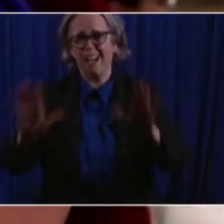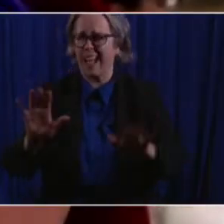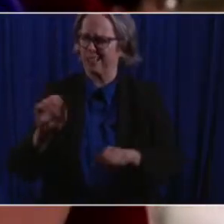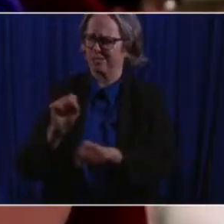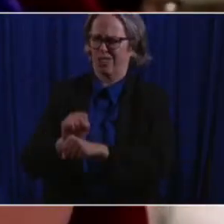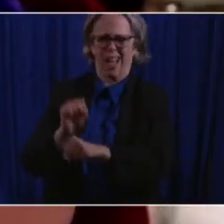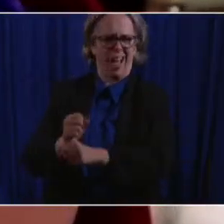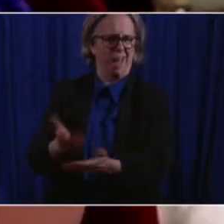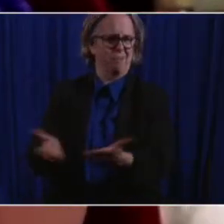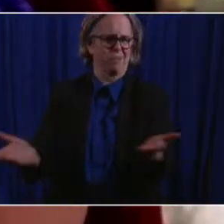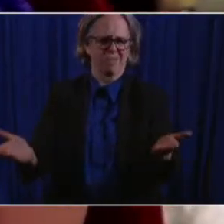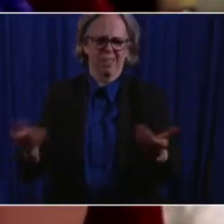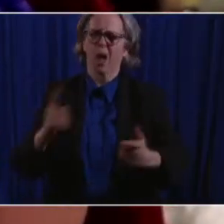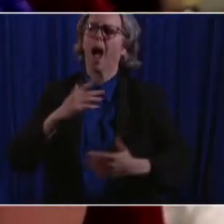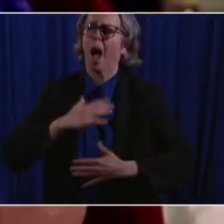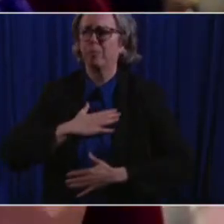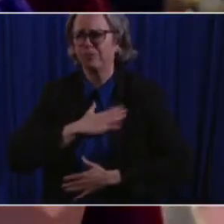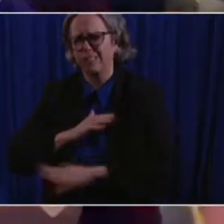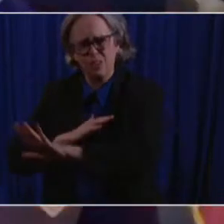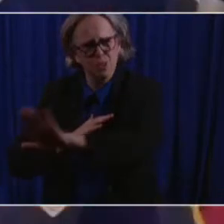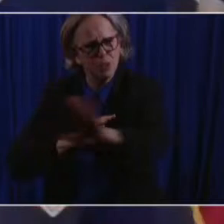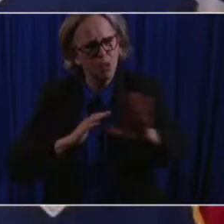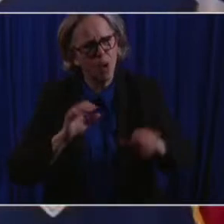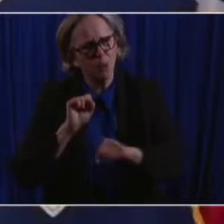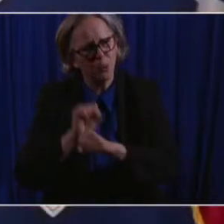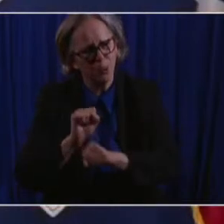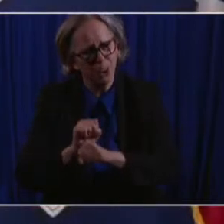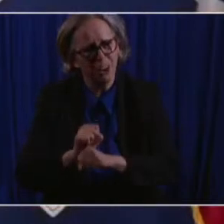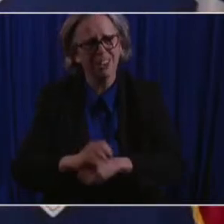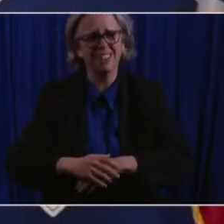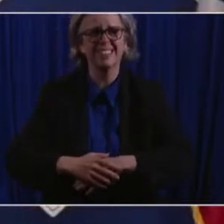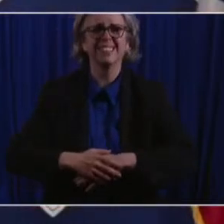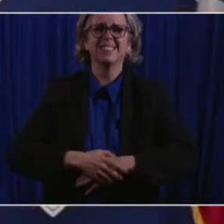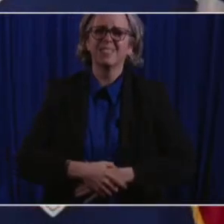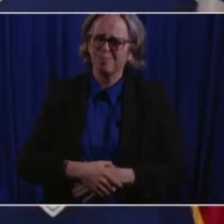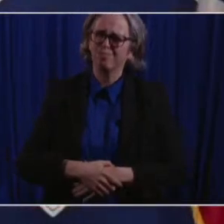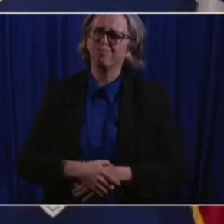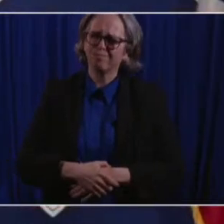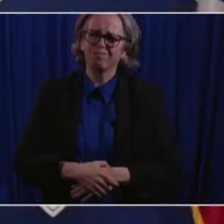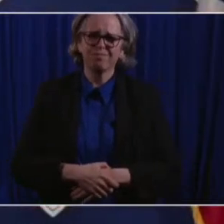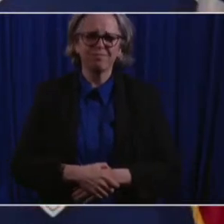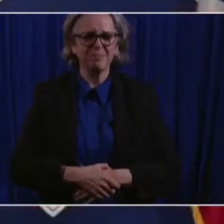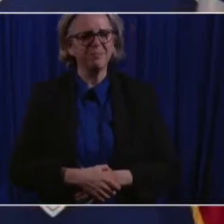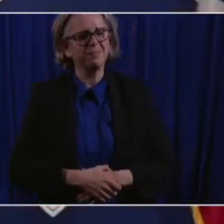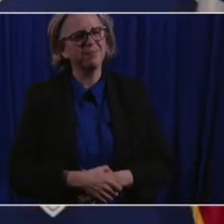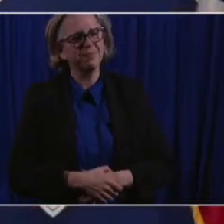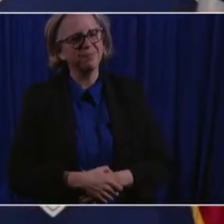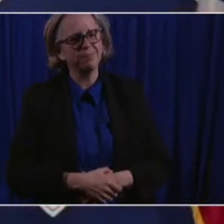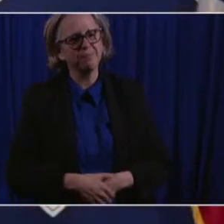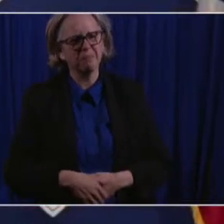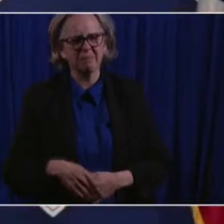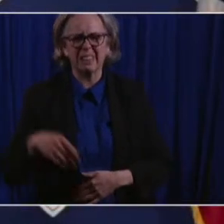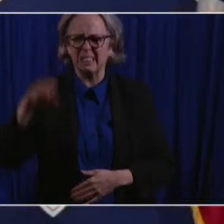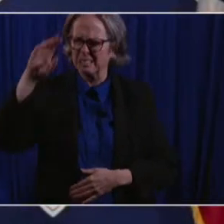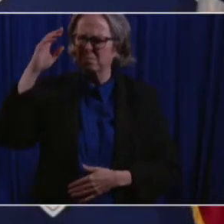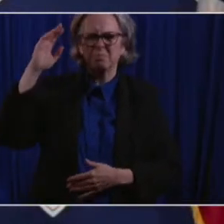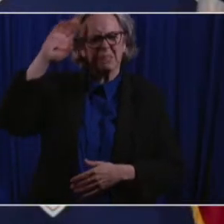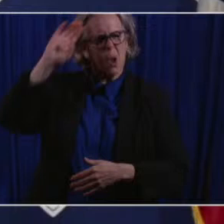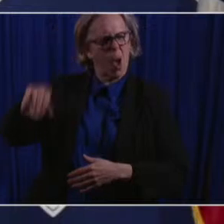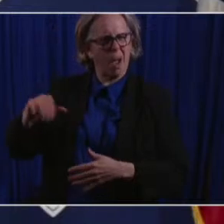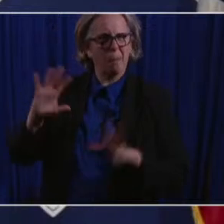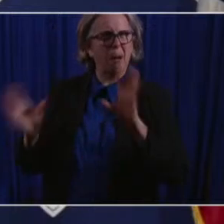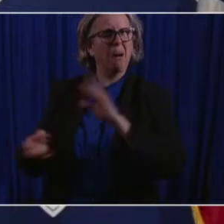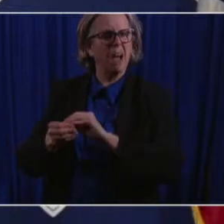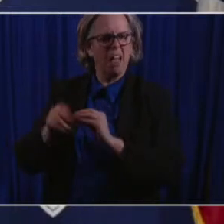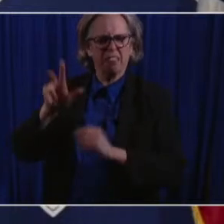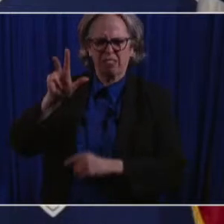We appreciated that very much. Fran, I think have been to about 34 vaccination sites, and I was